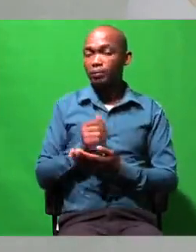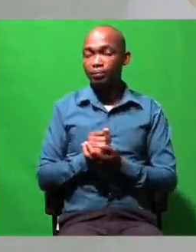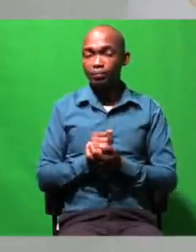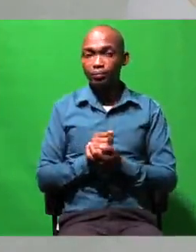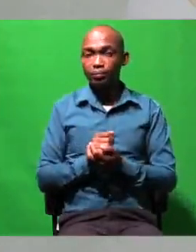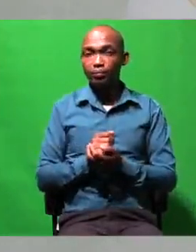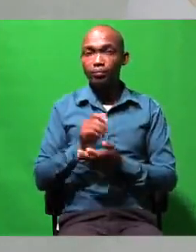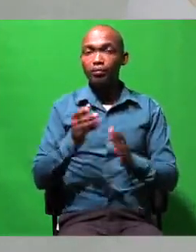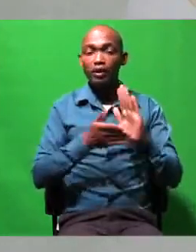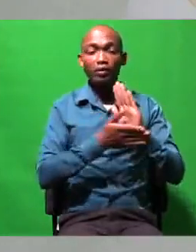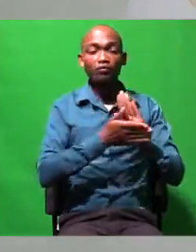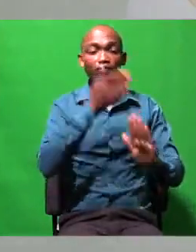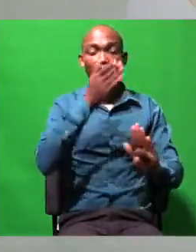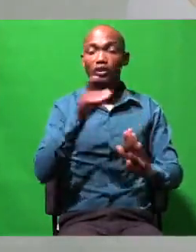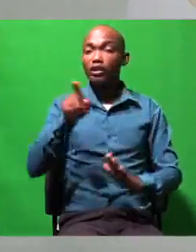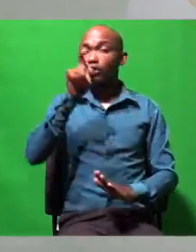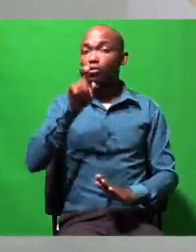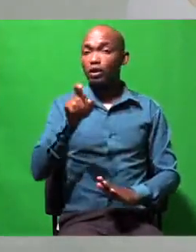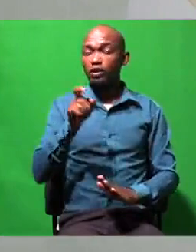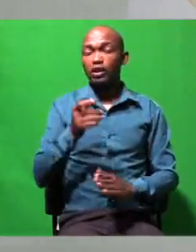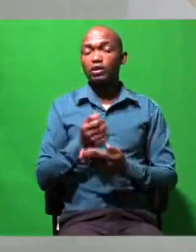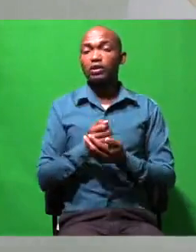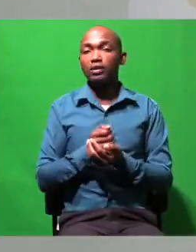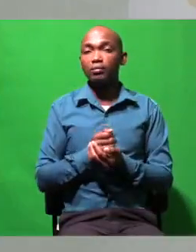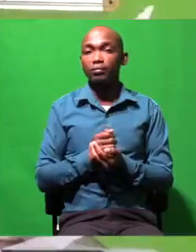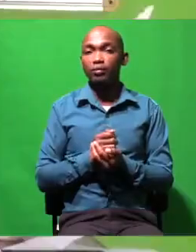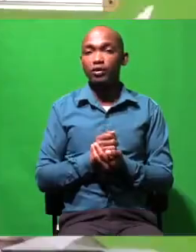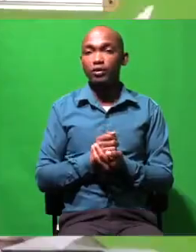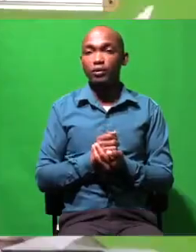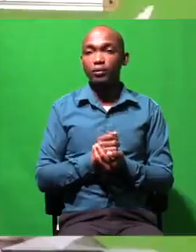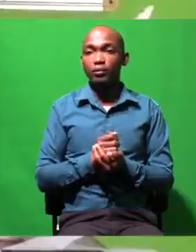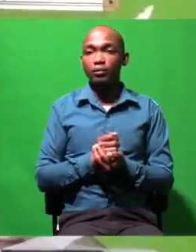there. The first question is,